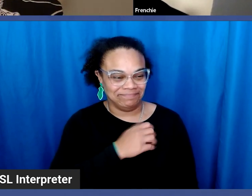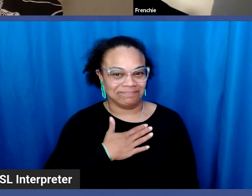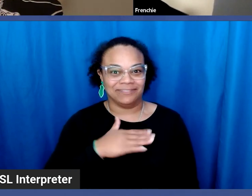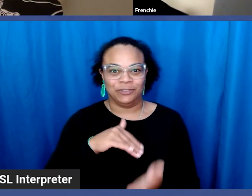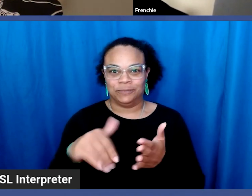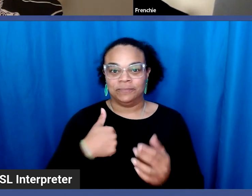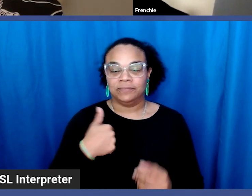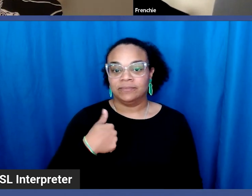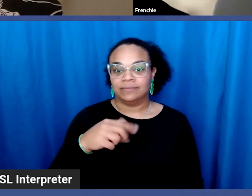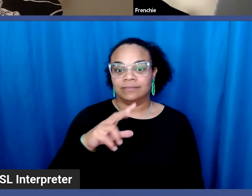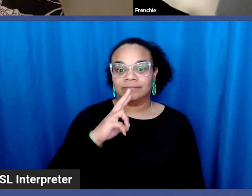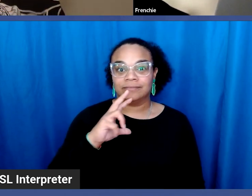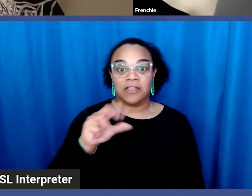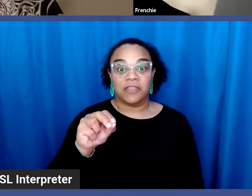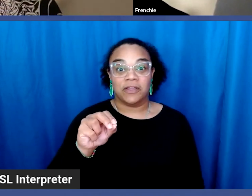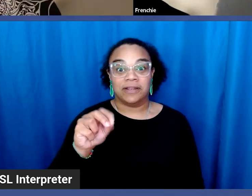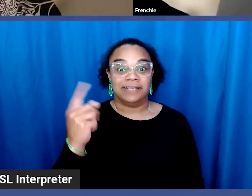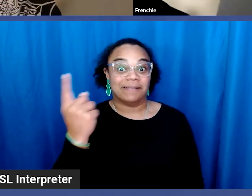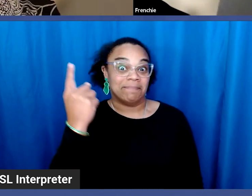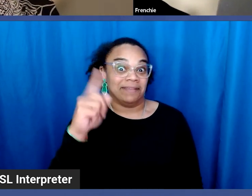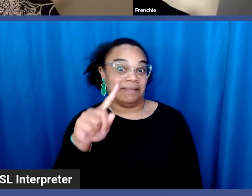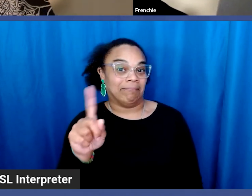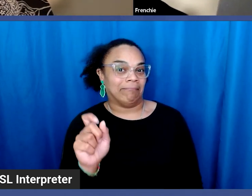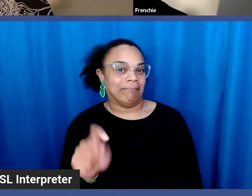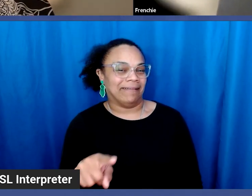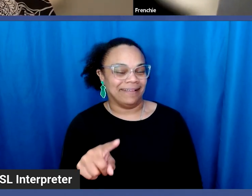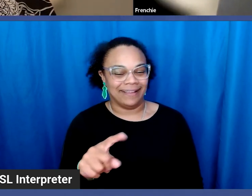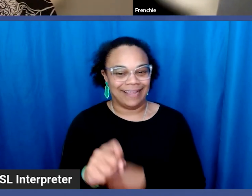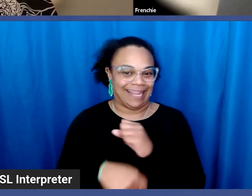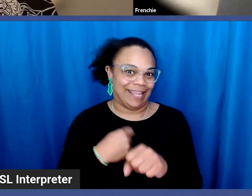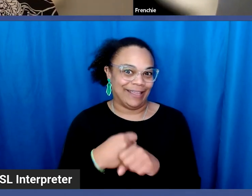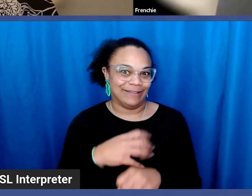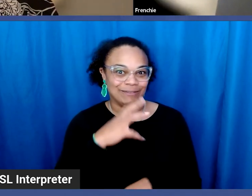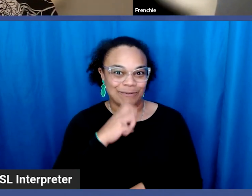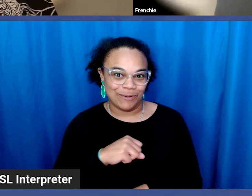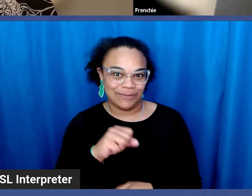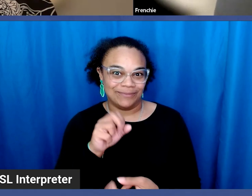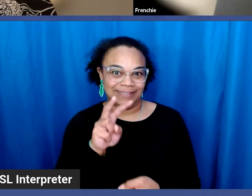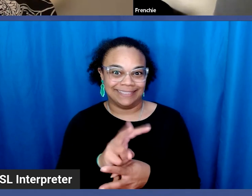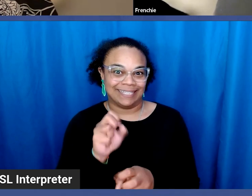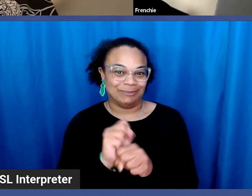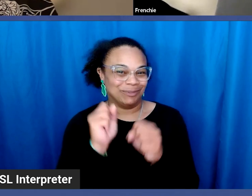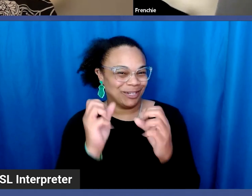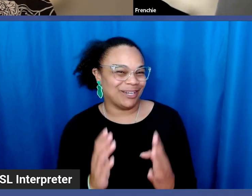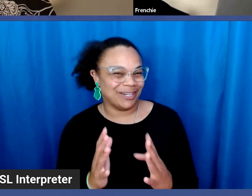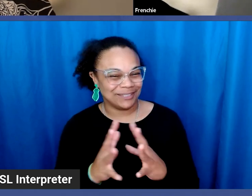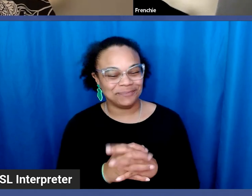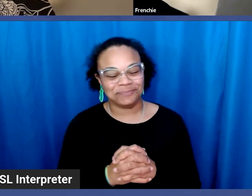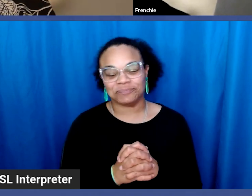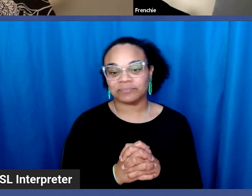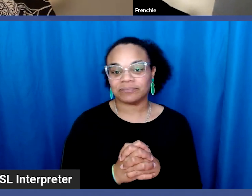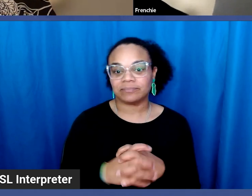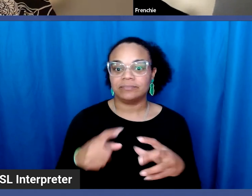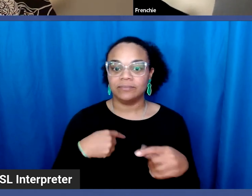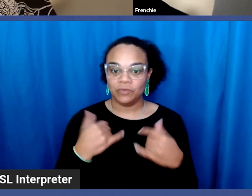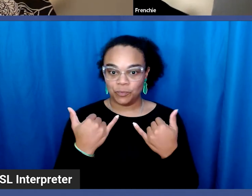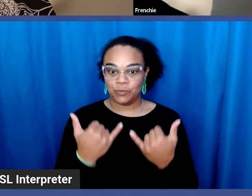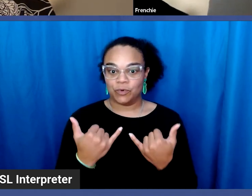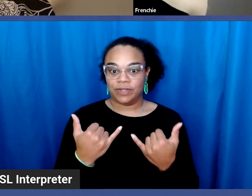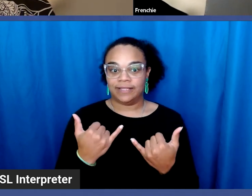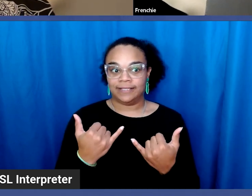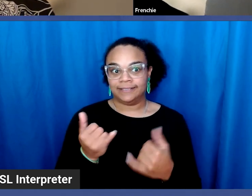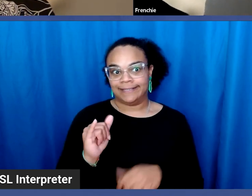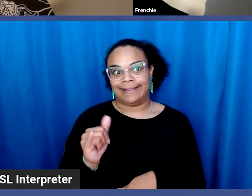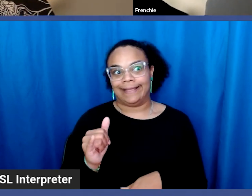Pardon me. I'm 30 something year old sex worker. I am currently